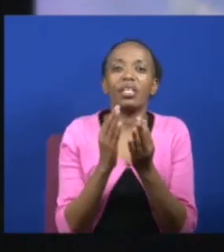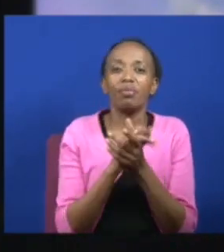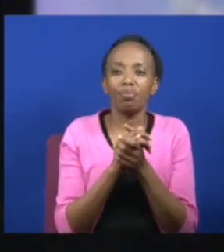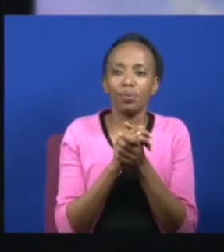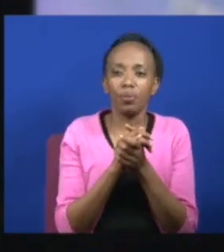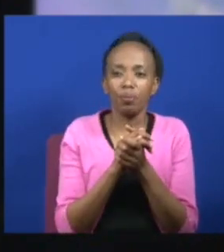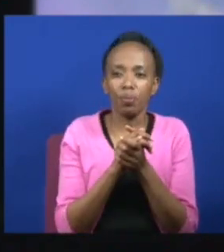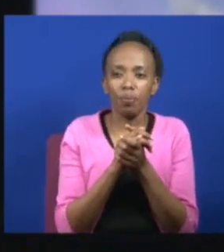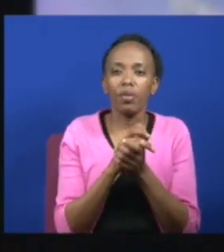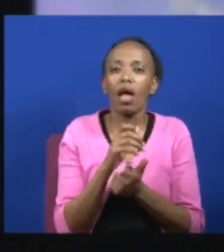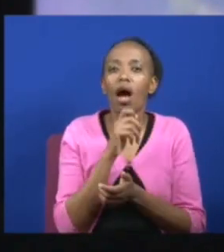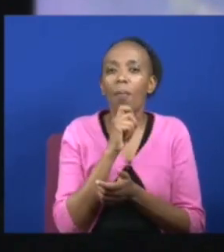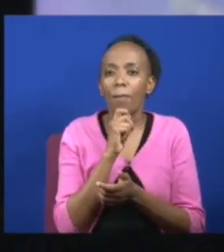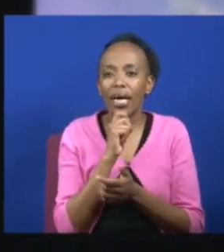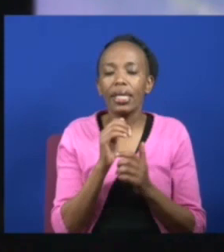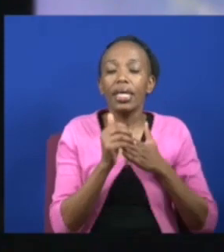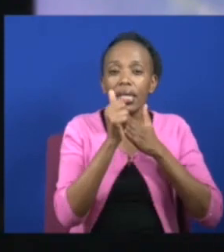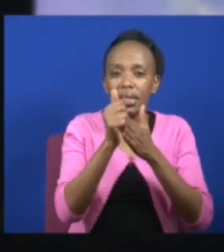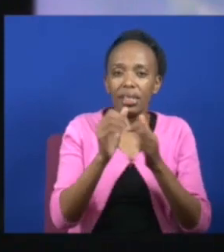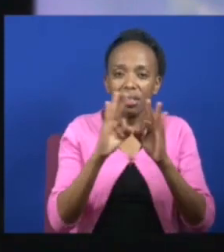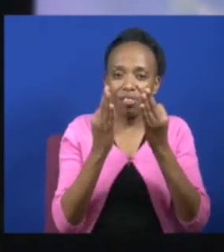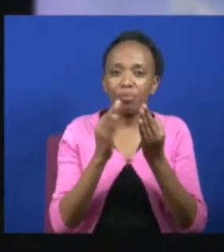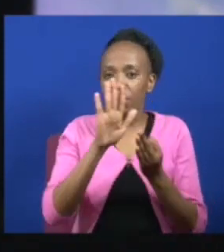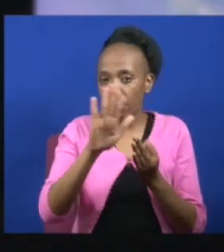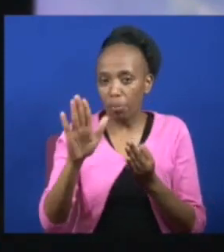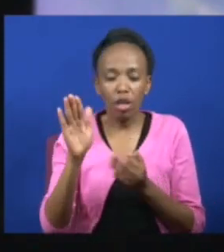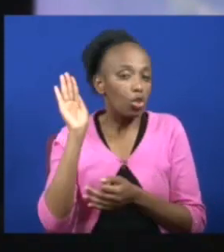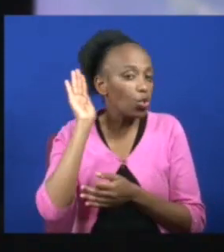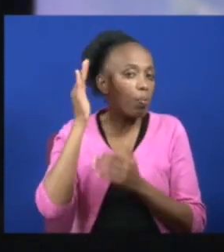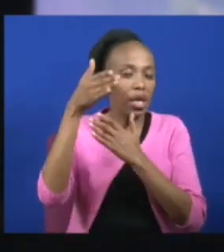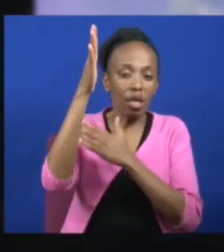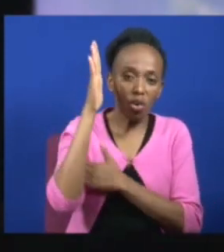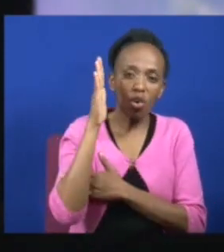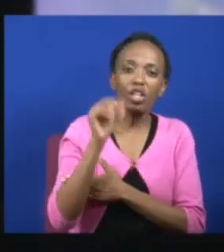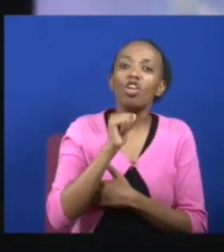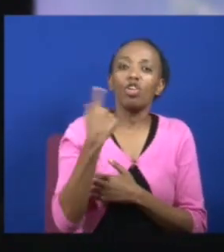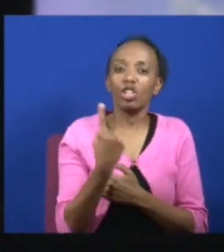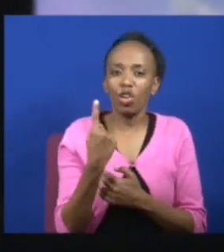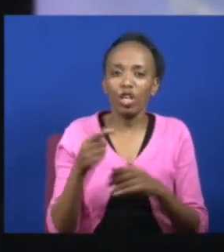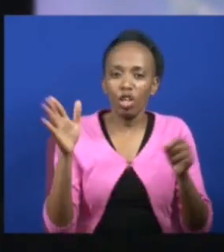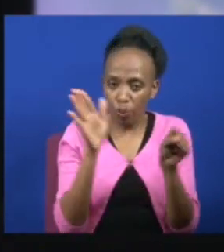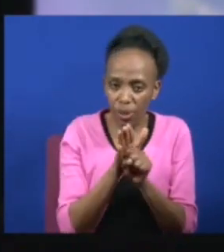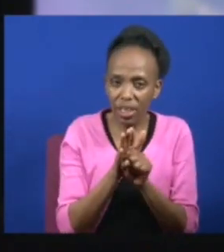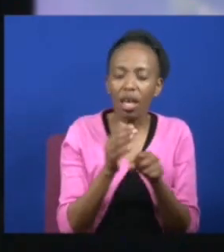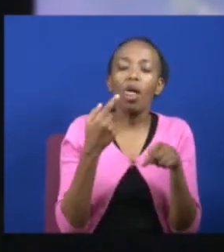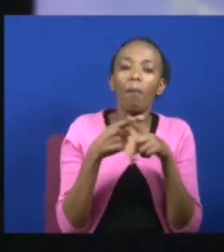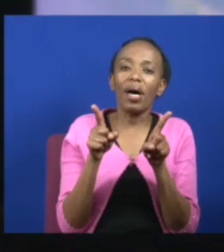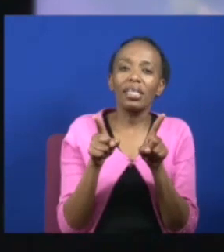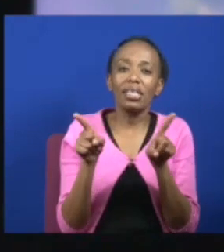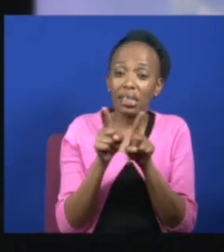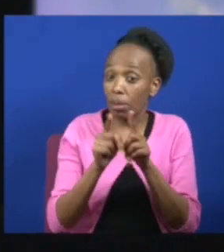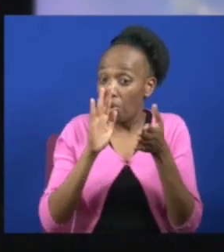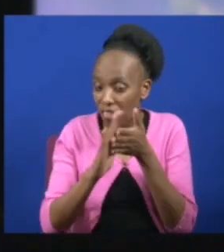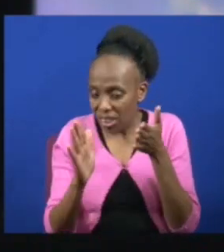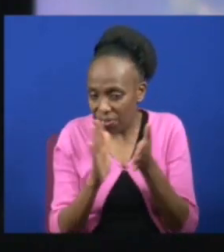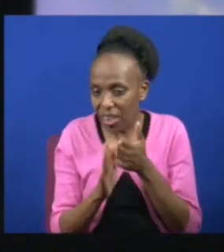A man leading his family to obey God, not only completely, but